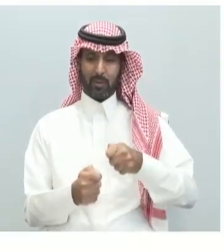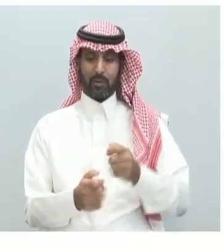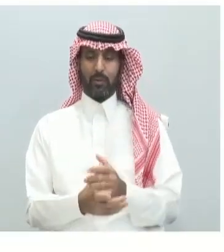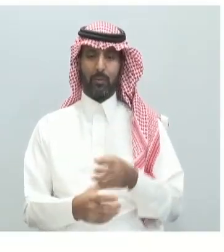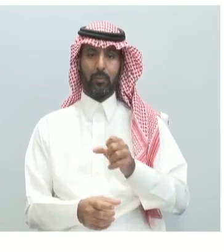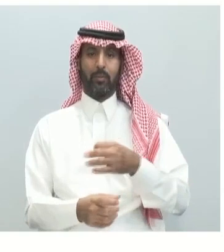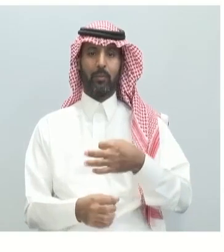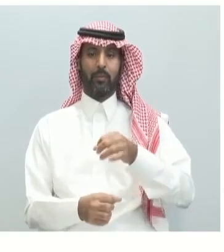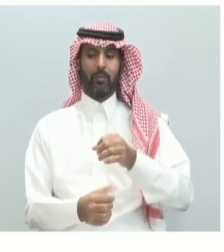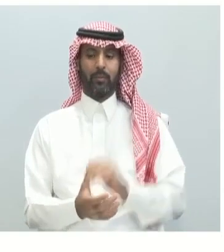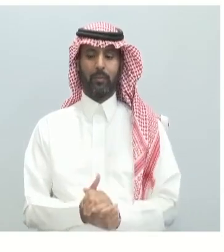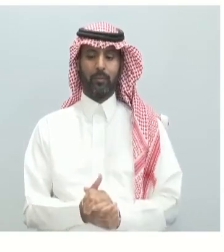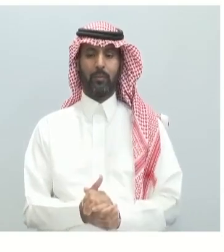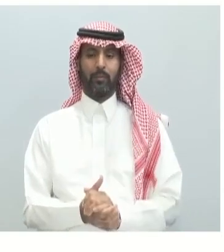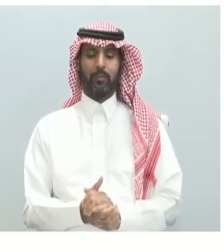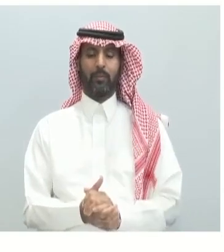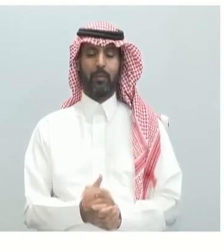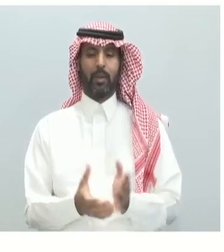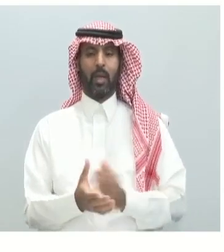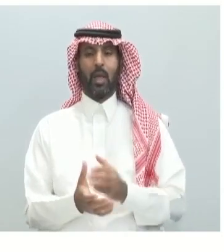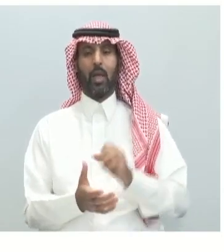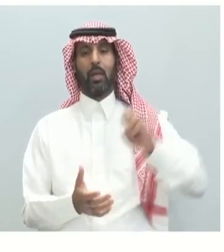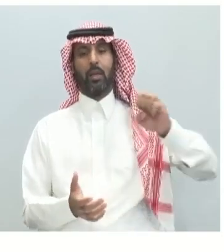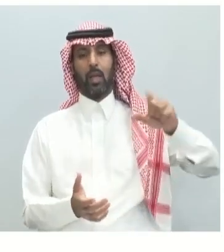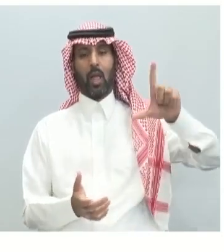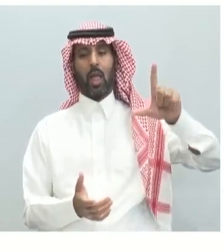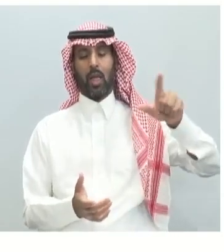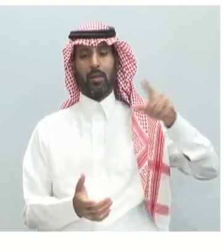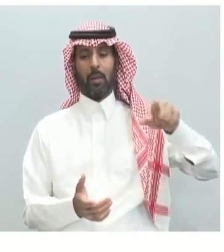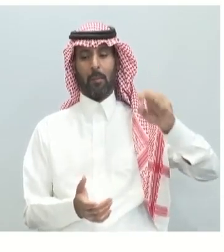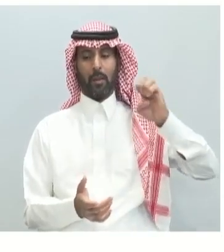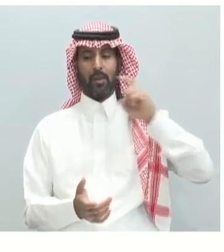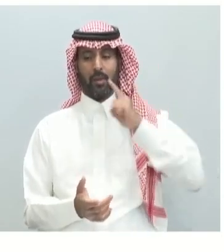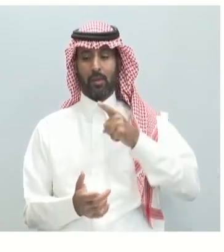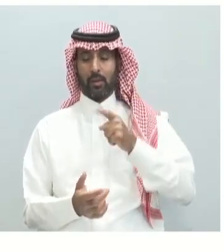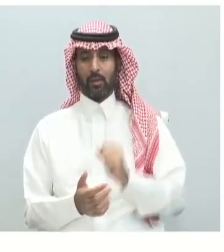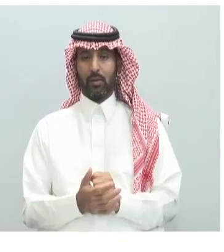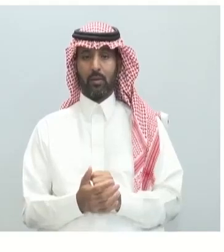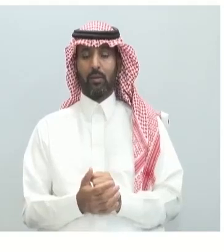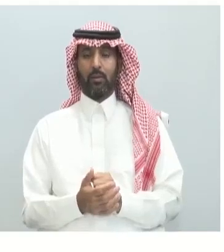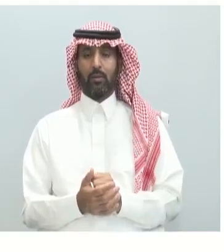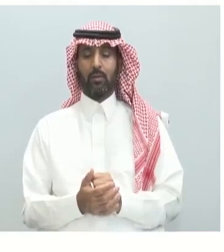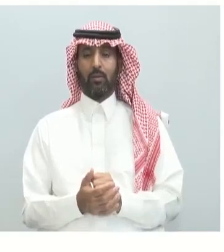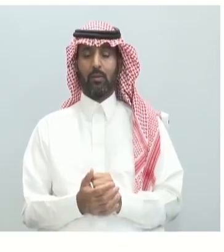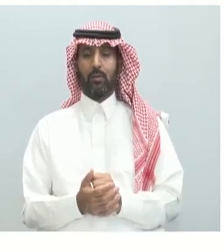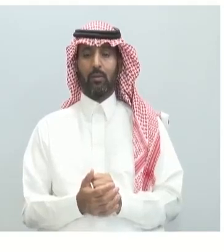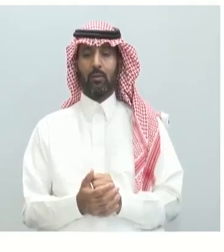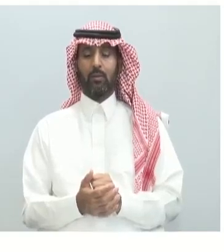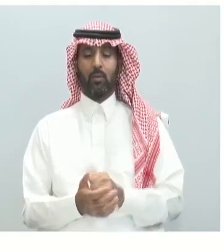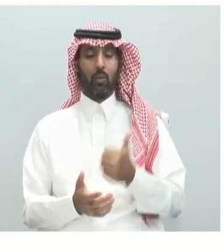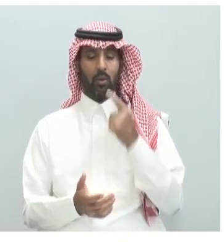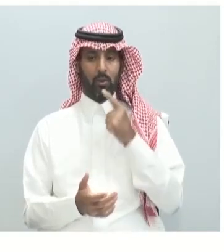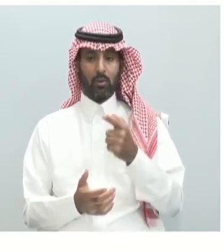ones. Elizabeth, well, in that case, it sounds like, number six here,